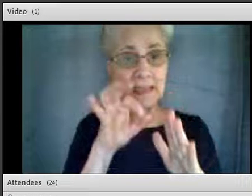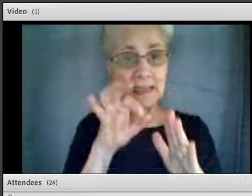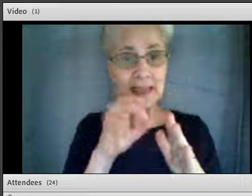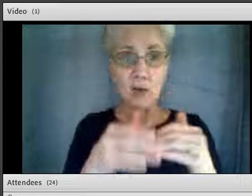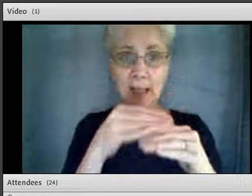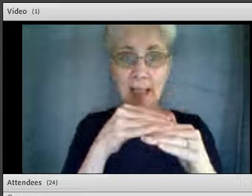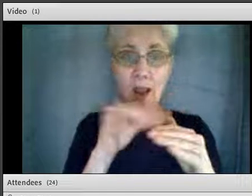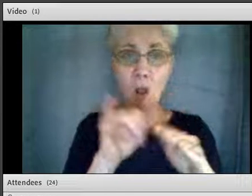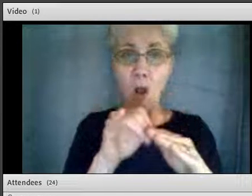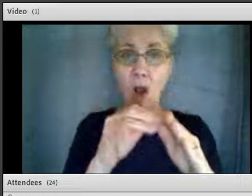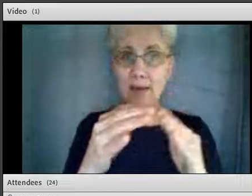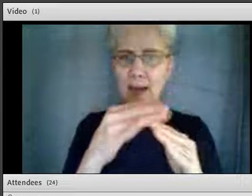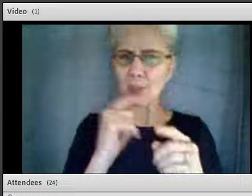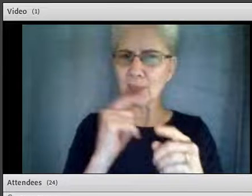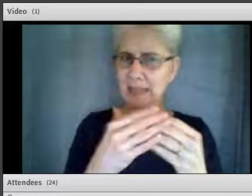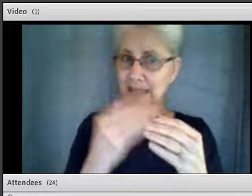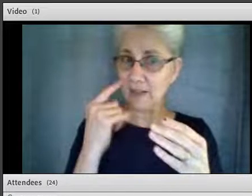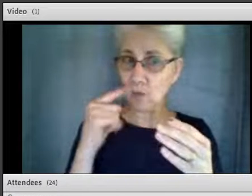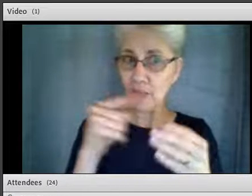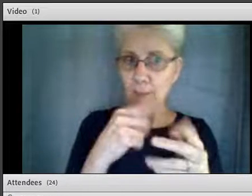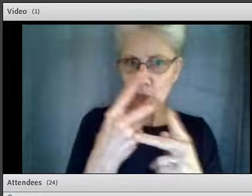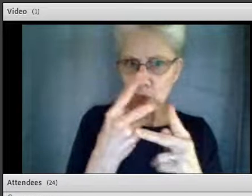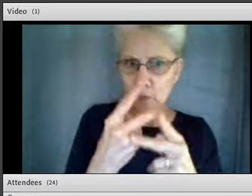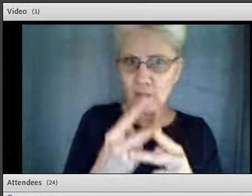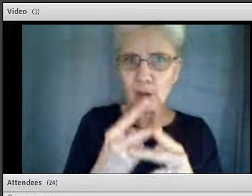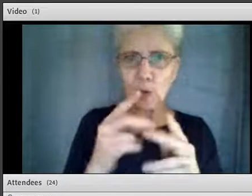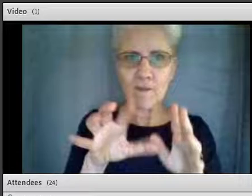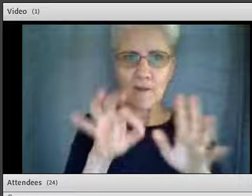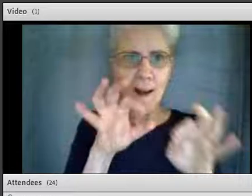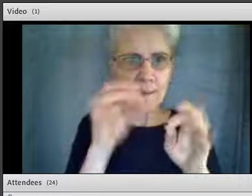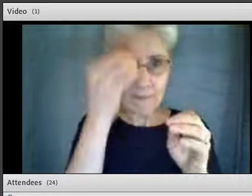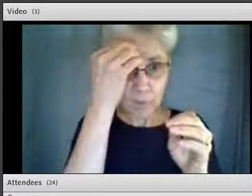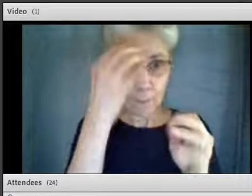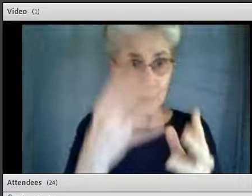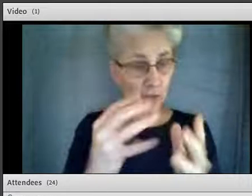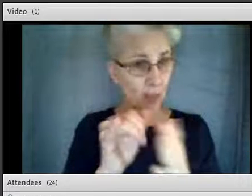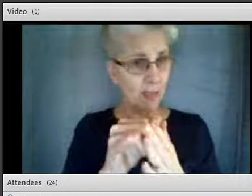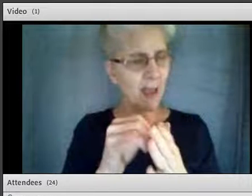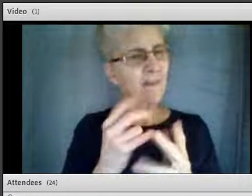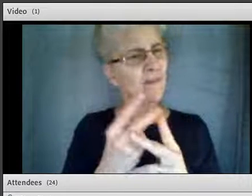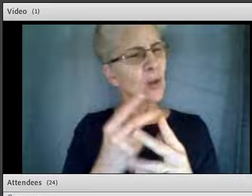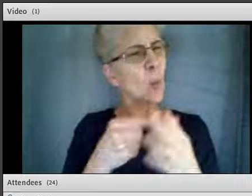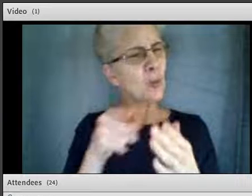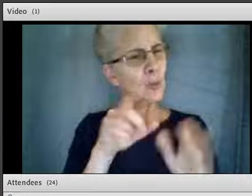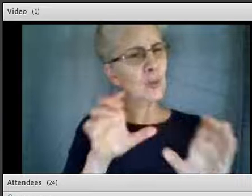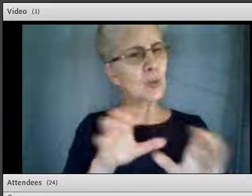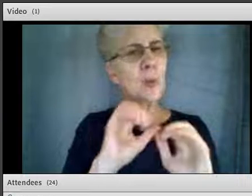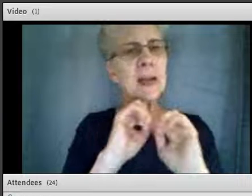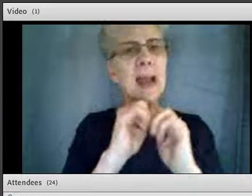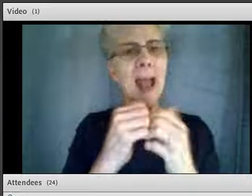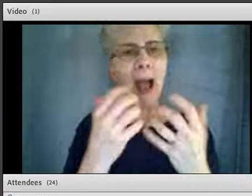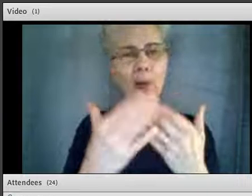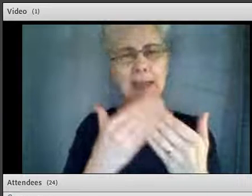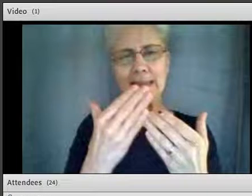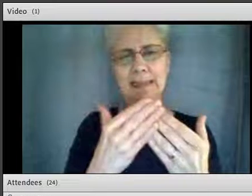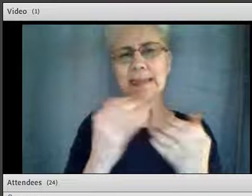them to find the information? Figure out what you're doing and how you can easily get patrons to where they need to